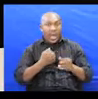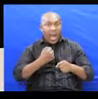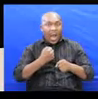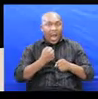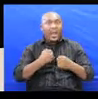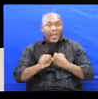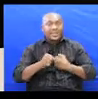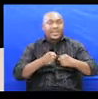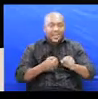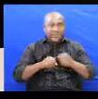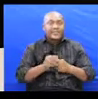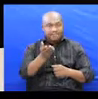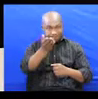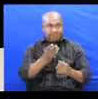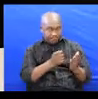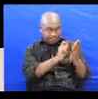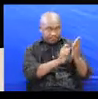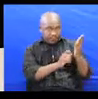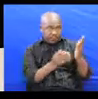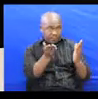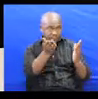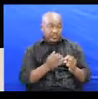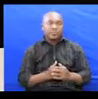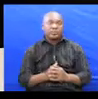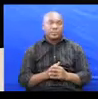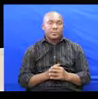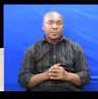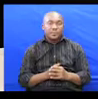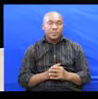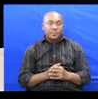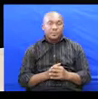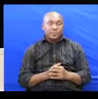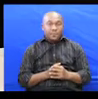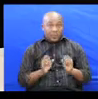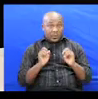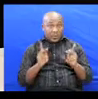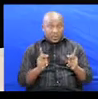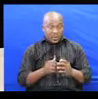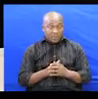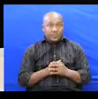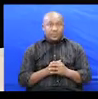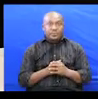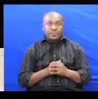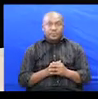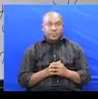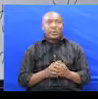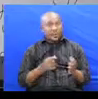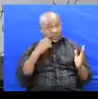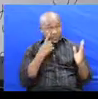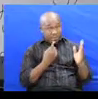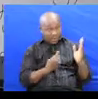exercises for you. Let me write simple exercises for you. Okay, now exercise, try